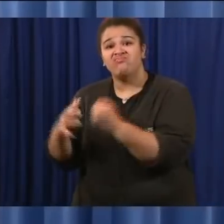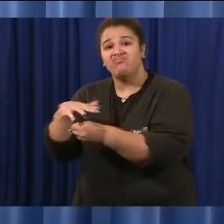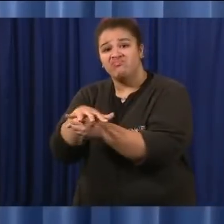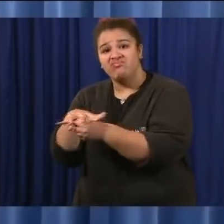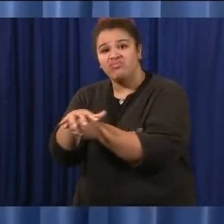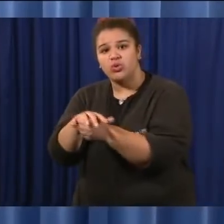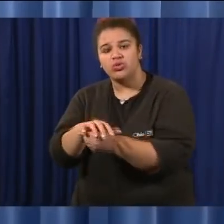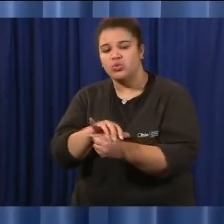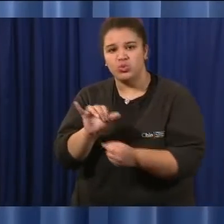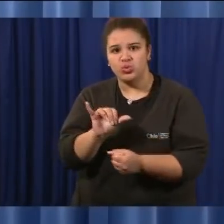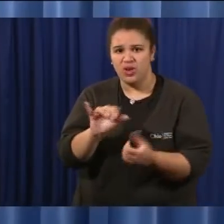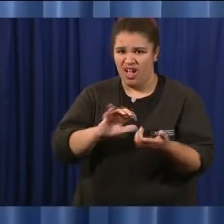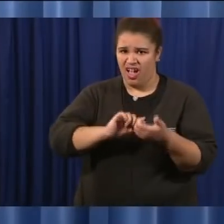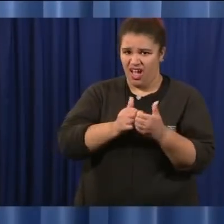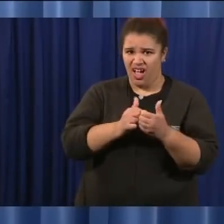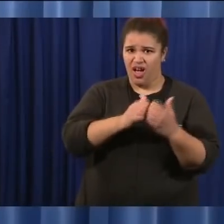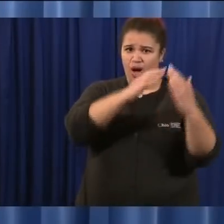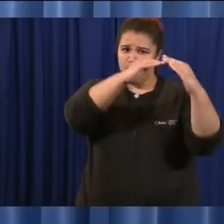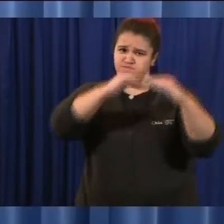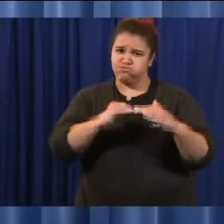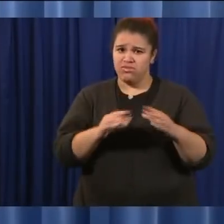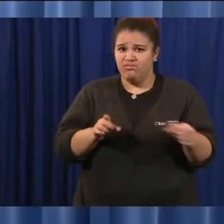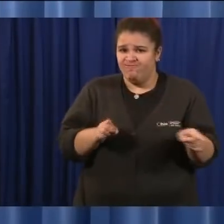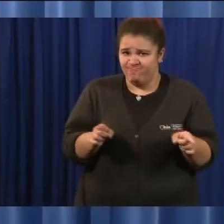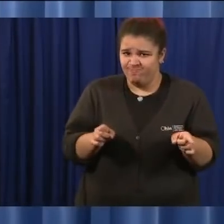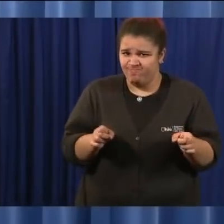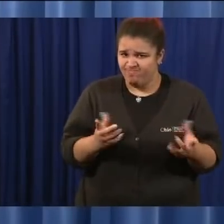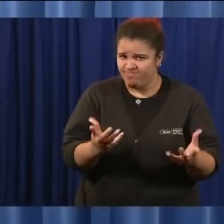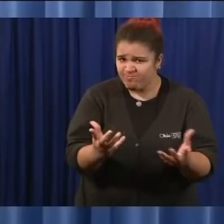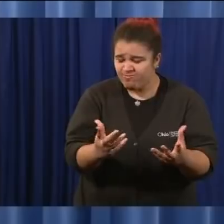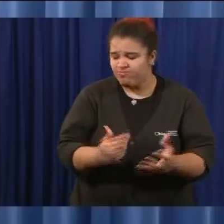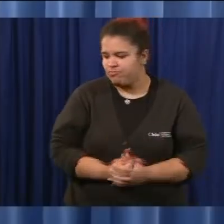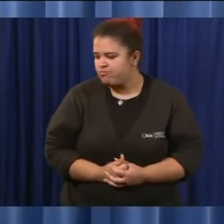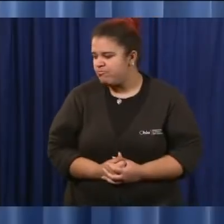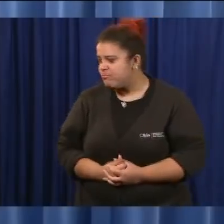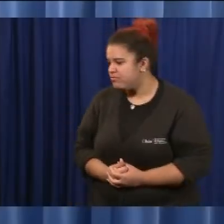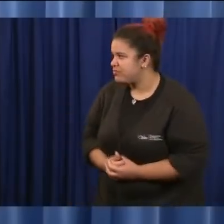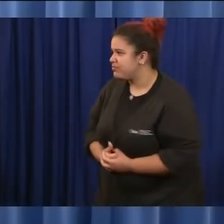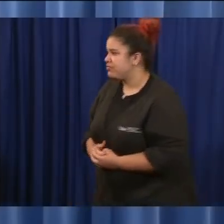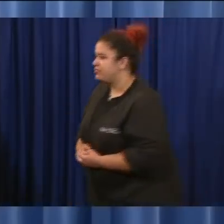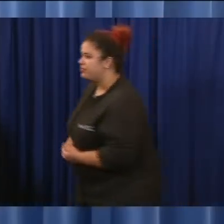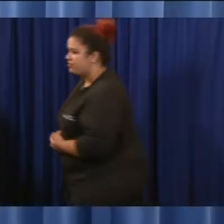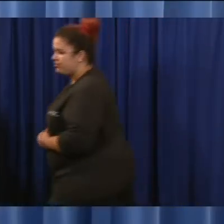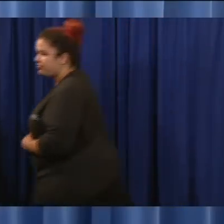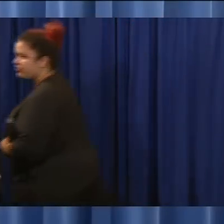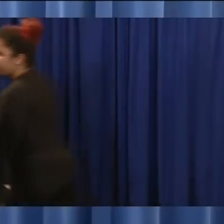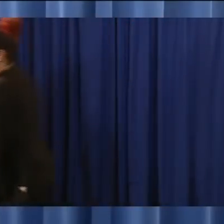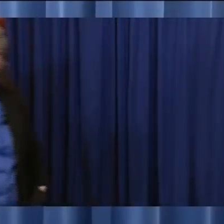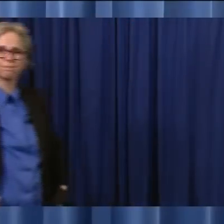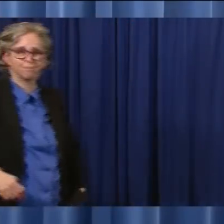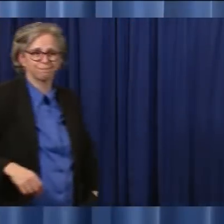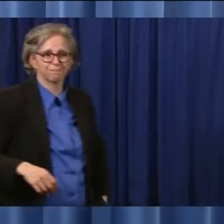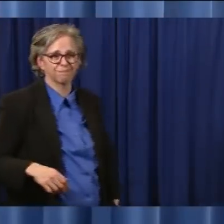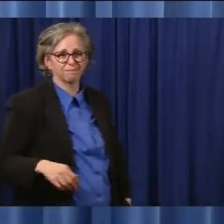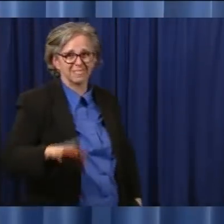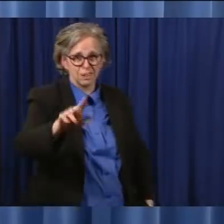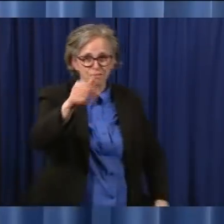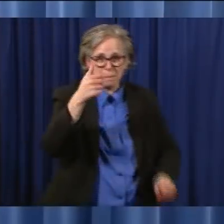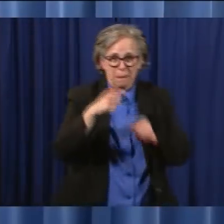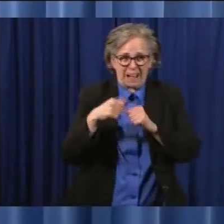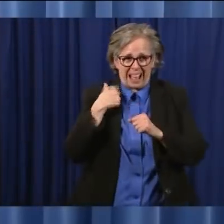Well, what we've talked about today, and it is a work in progress, but the partnerships we've talked about with community